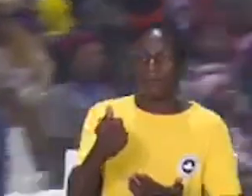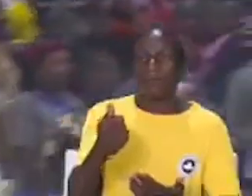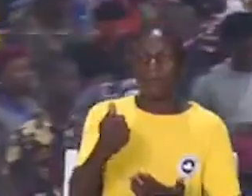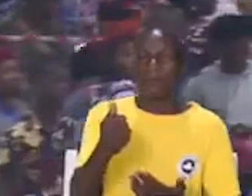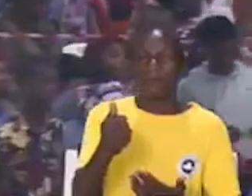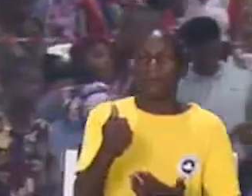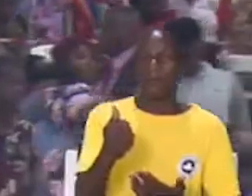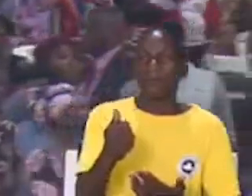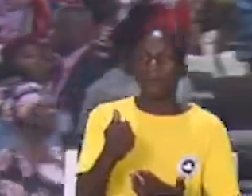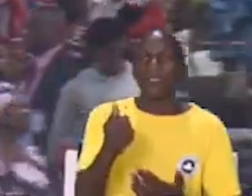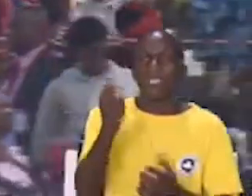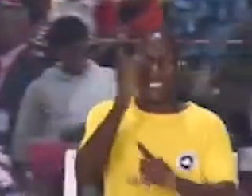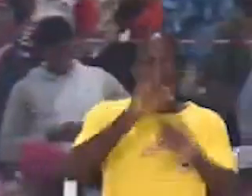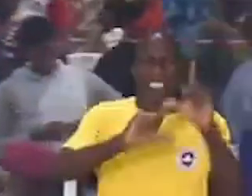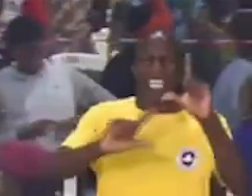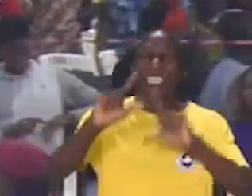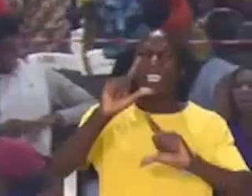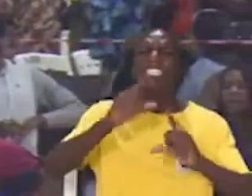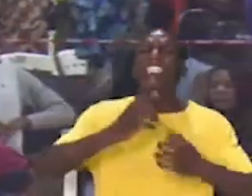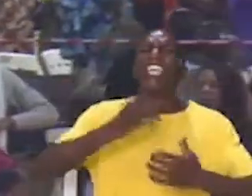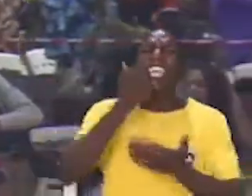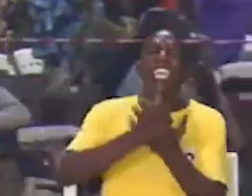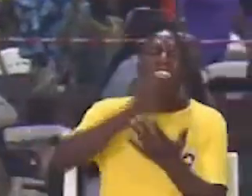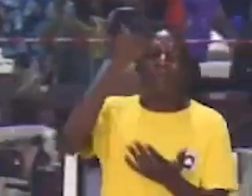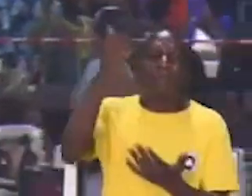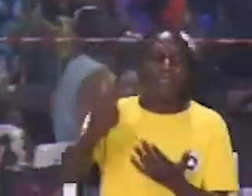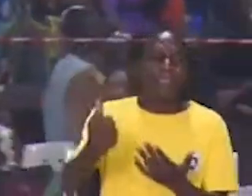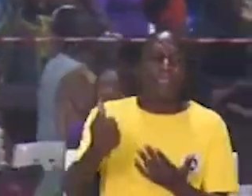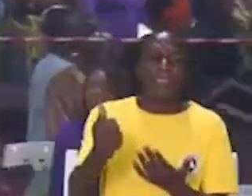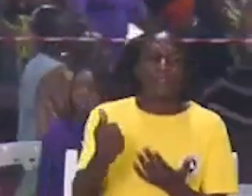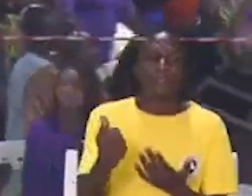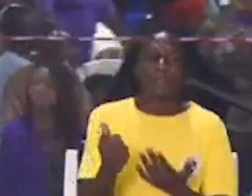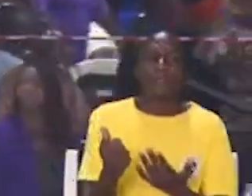was sincere, let the amen ring out.